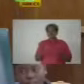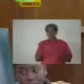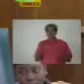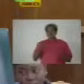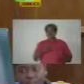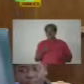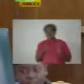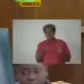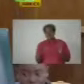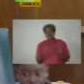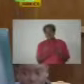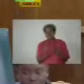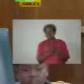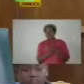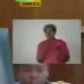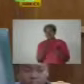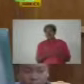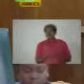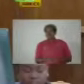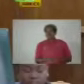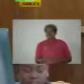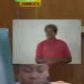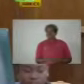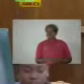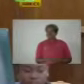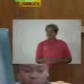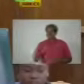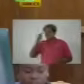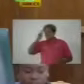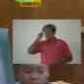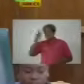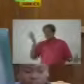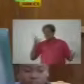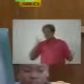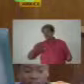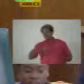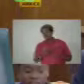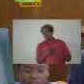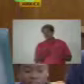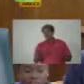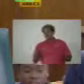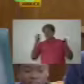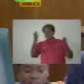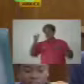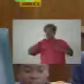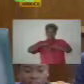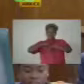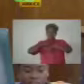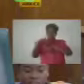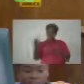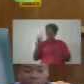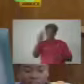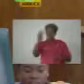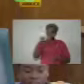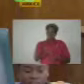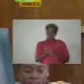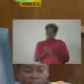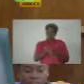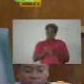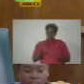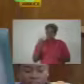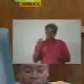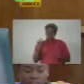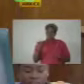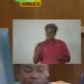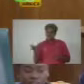left there. The misunderstanding is that we proposed at the time four zones.